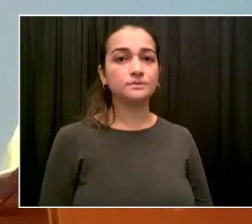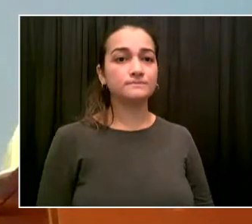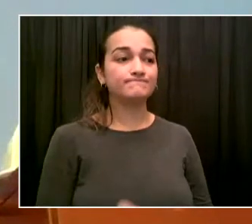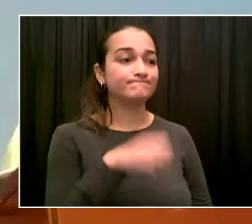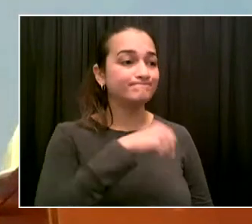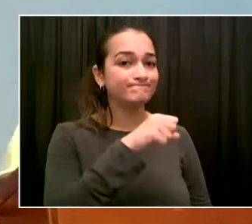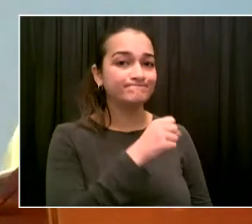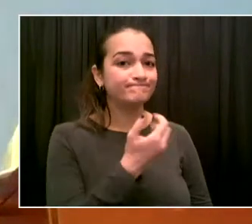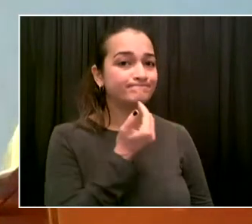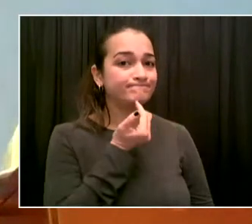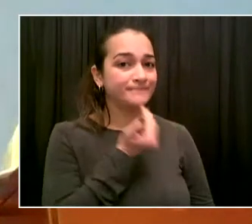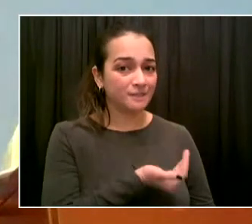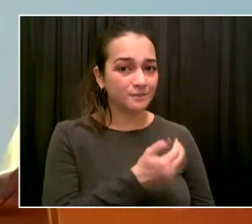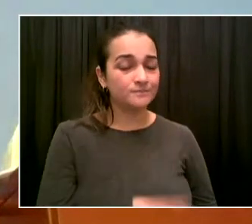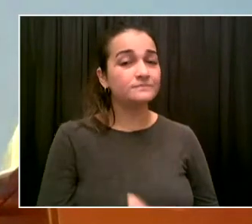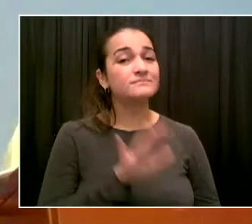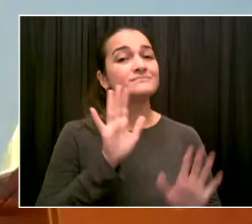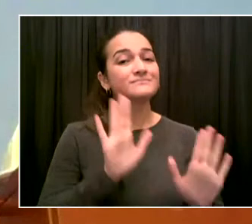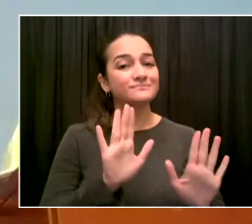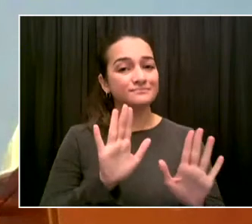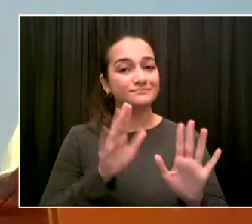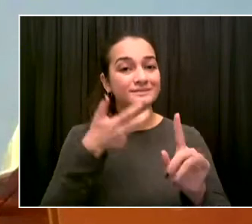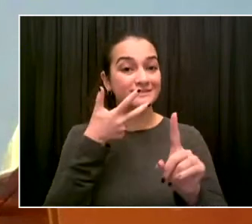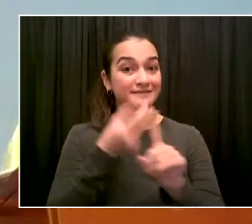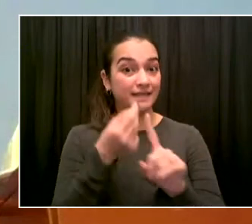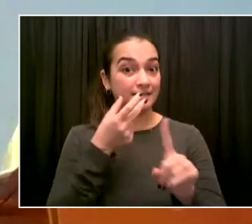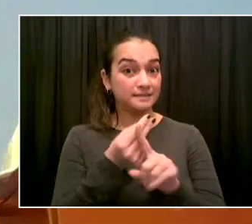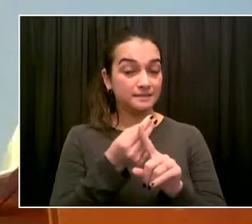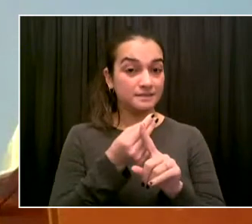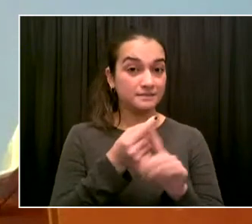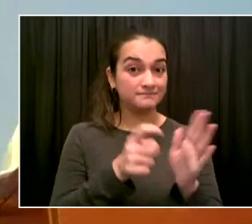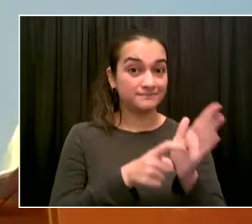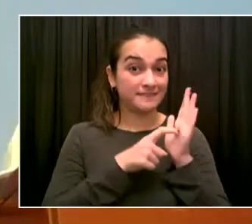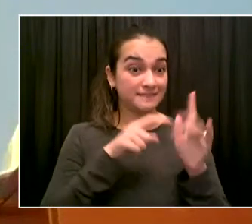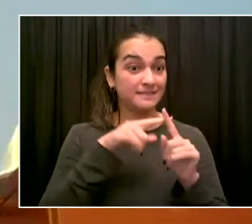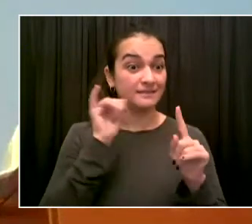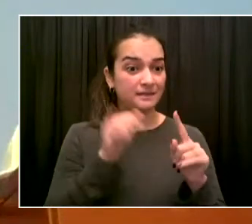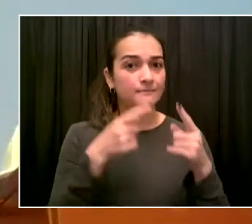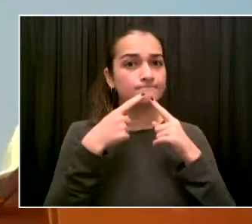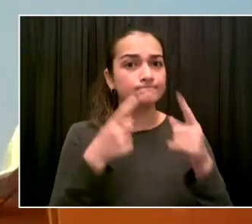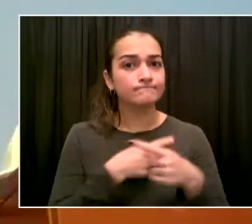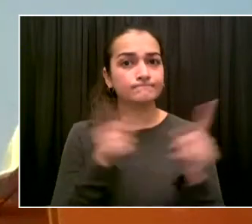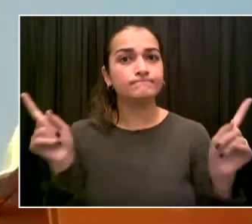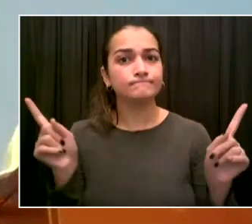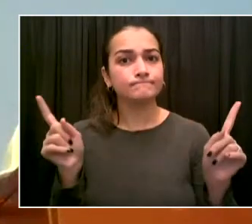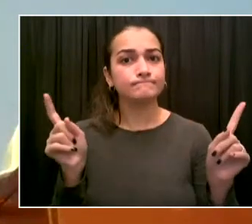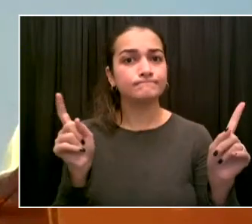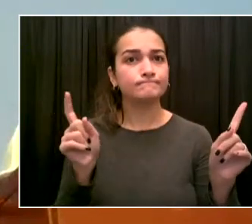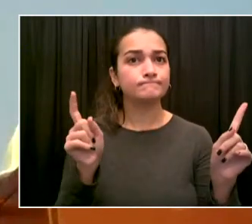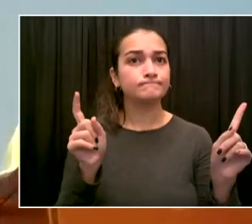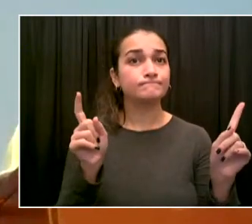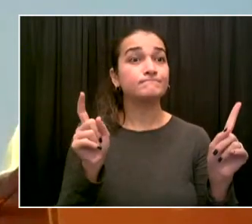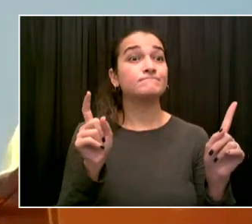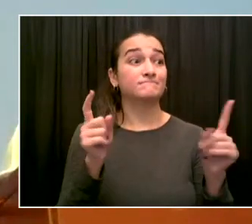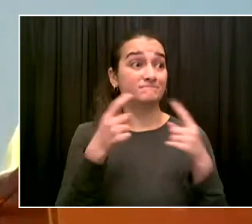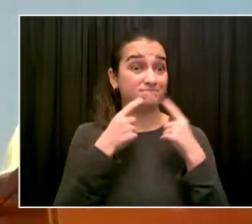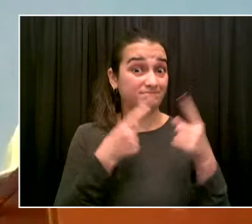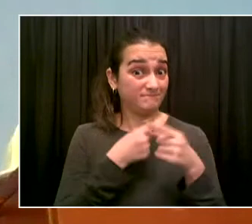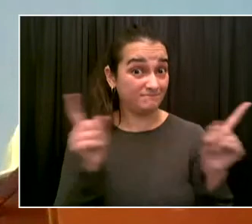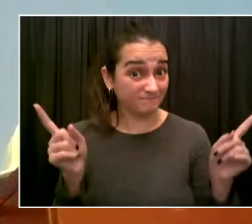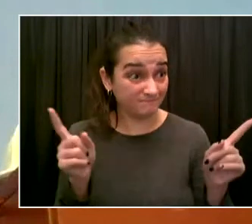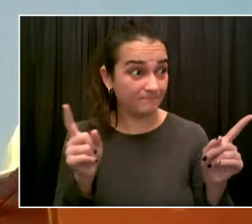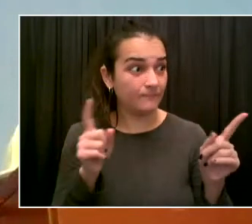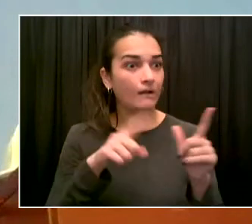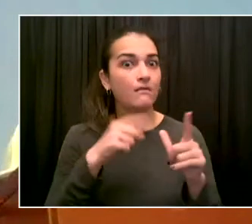leave spiked up, and we know that's related to protests against the mandate. It's obvious. Generally,